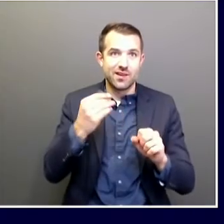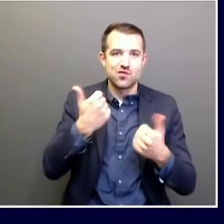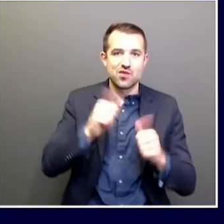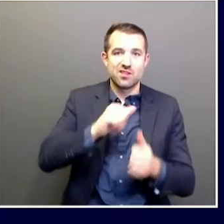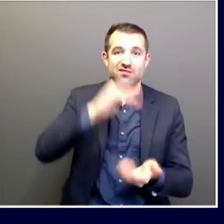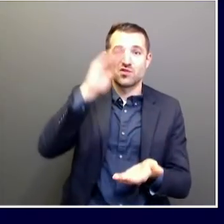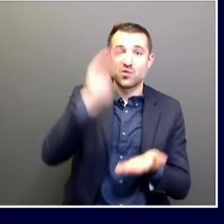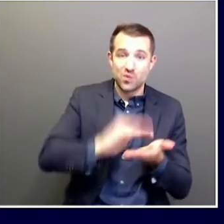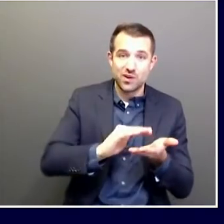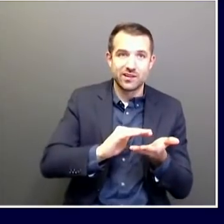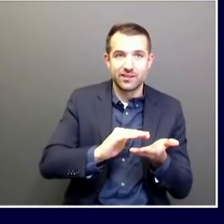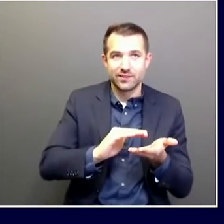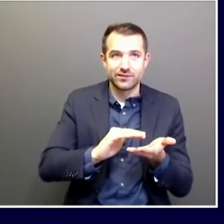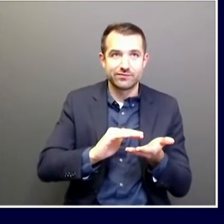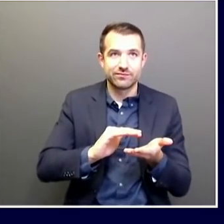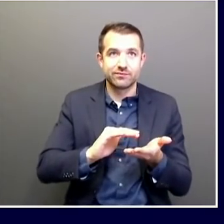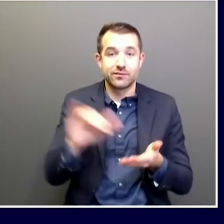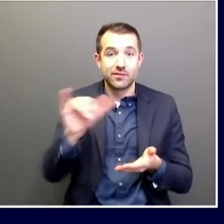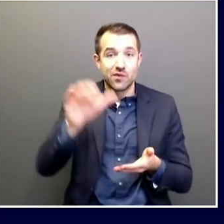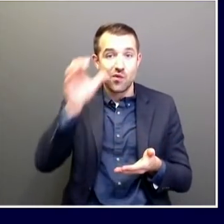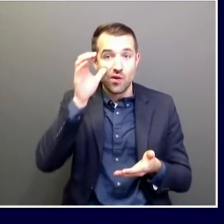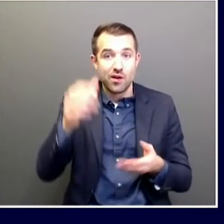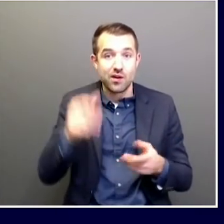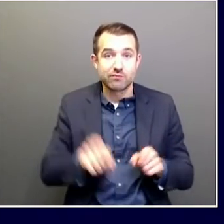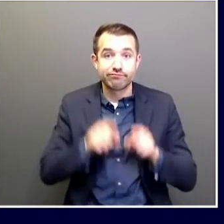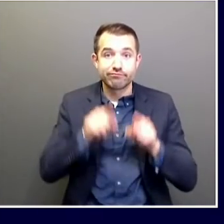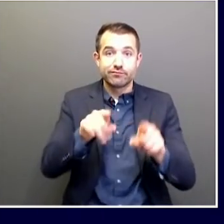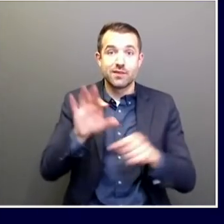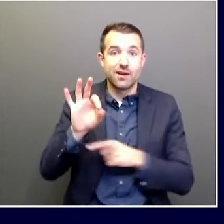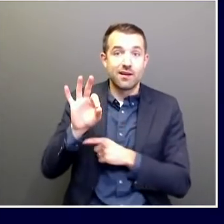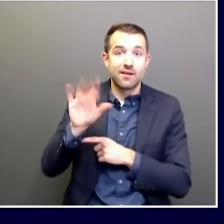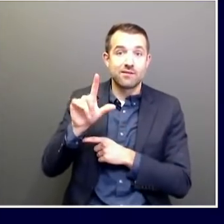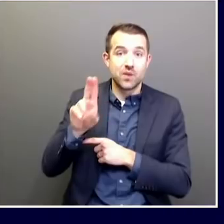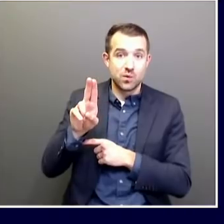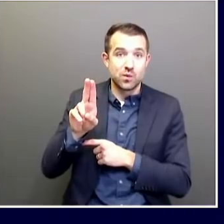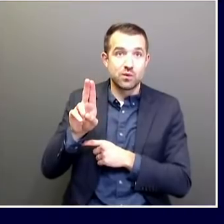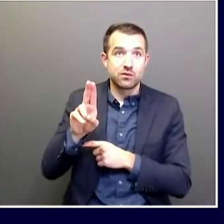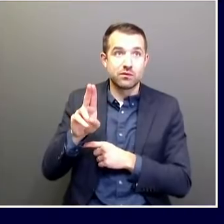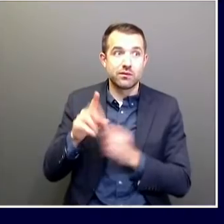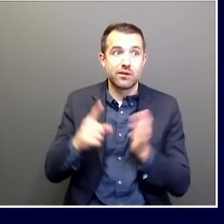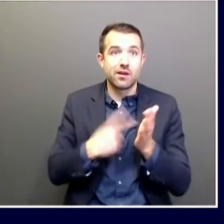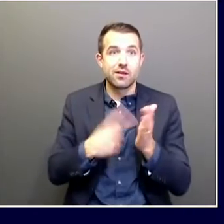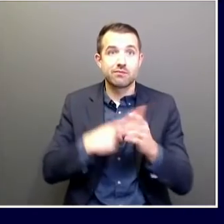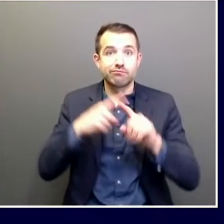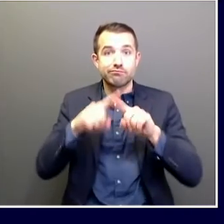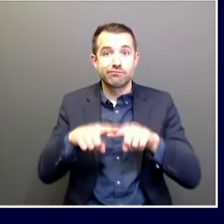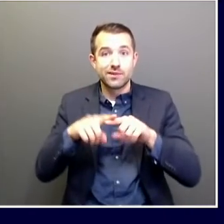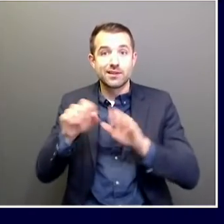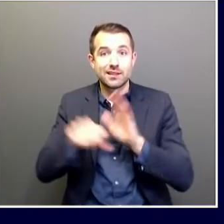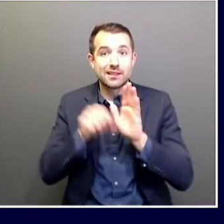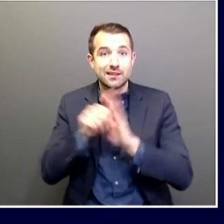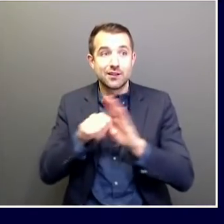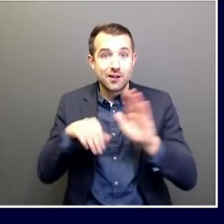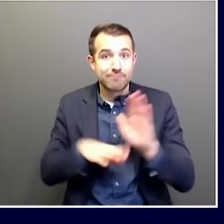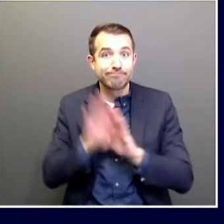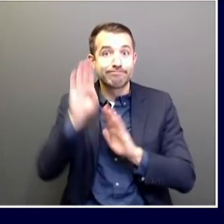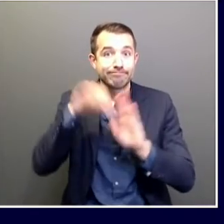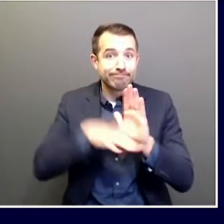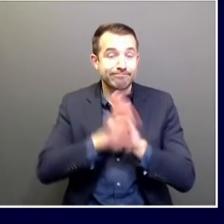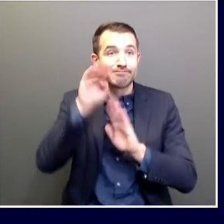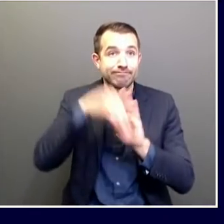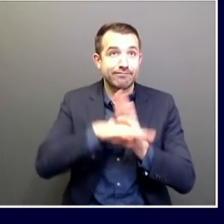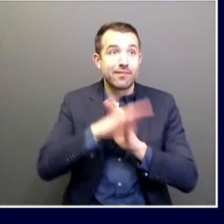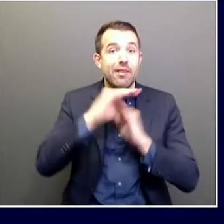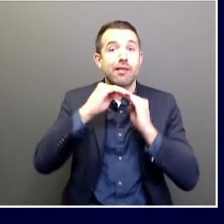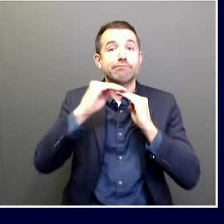with seasonal spikes of, say, the flu. But right now, given where we are in the surge, our goal is to make sure that